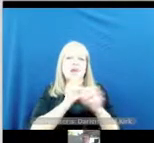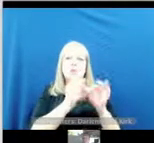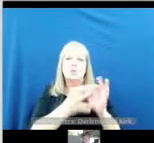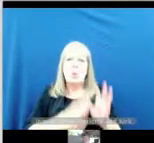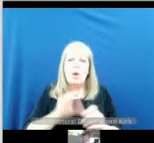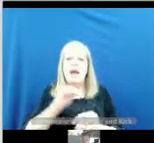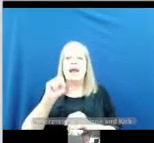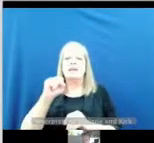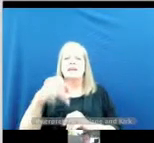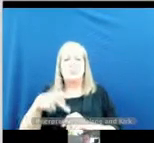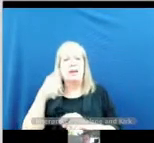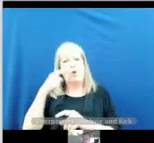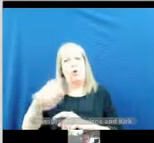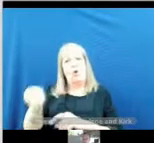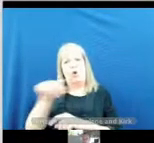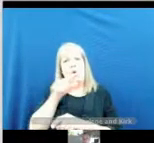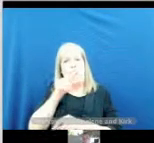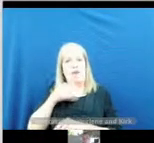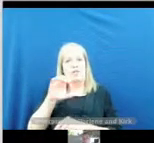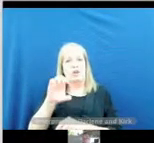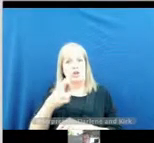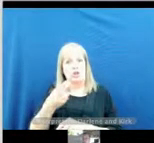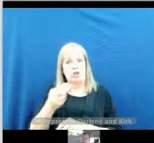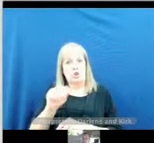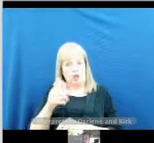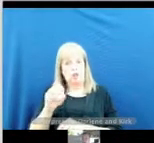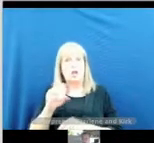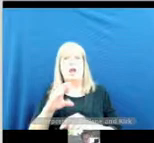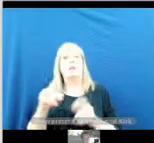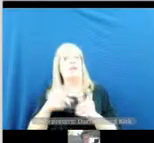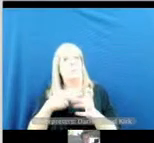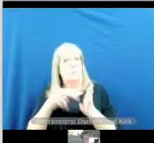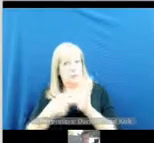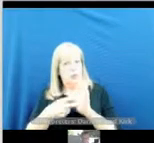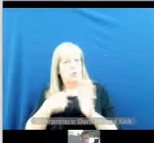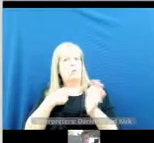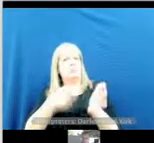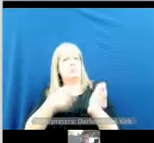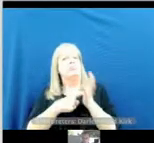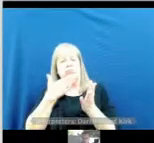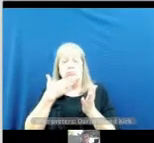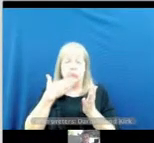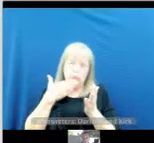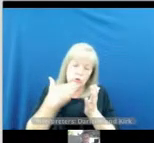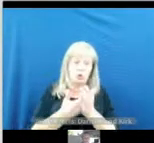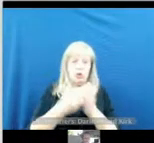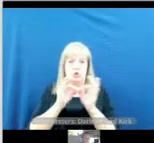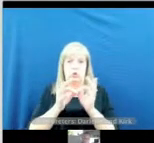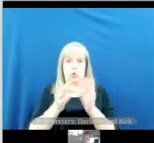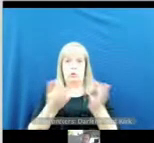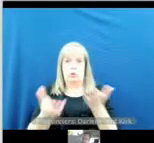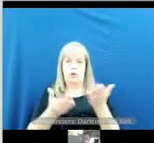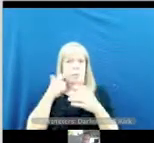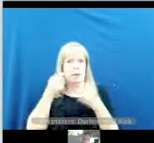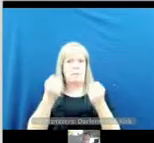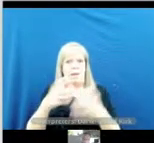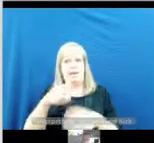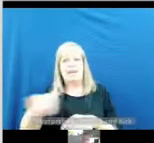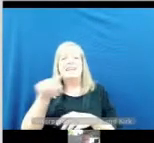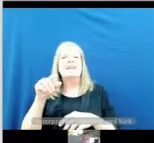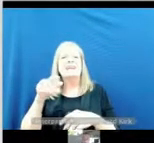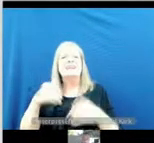we needed good interpreting services because there's a pool of young adults, some teens who are there who are